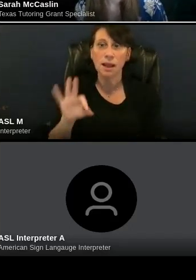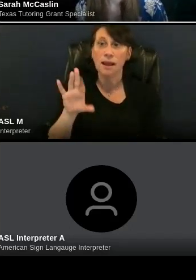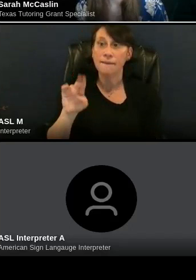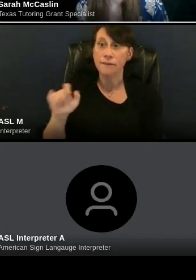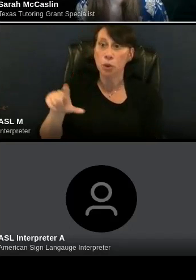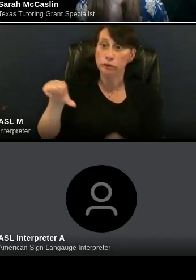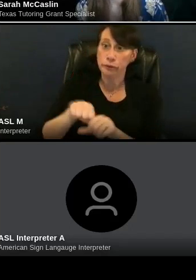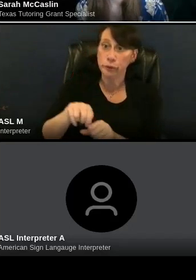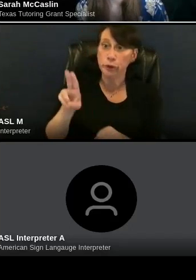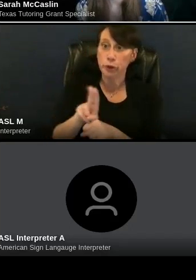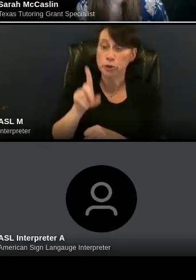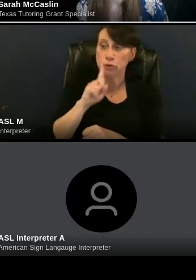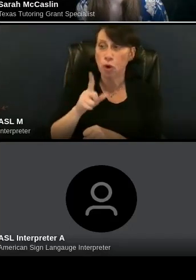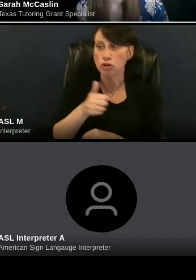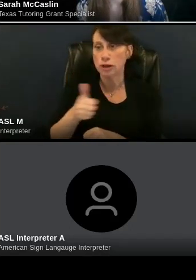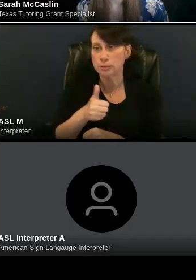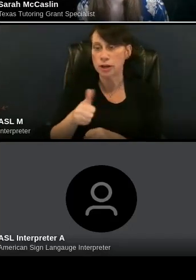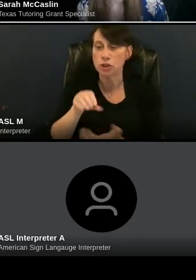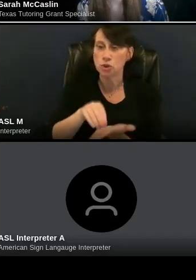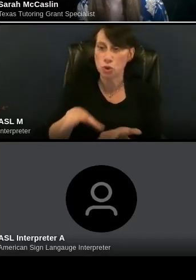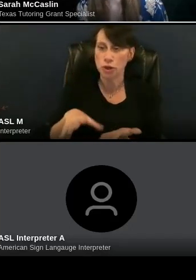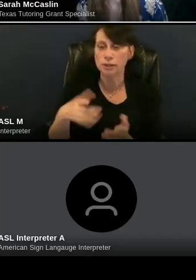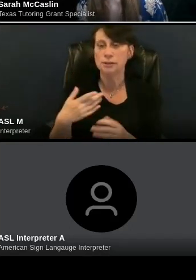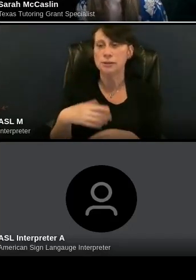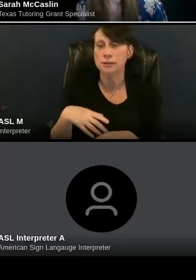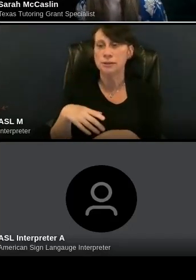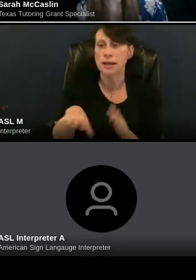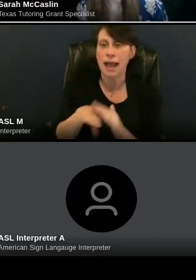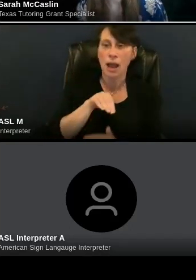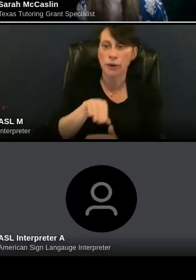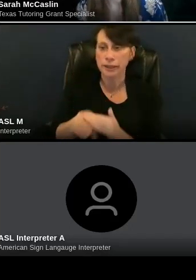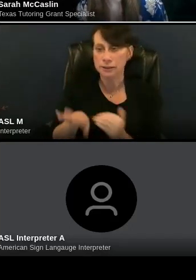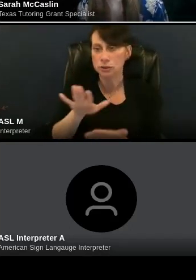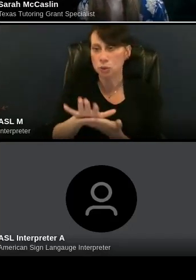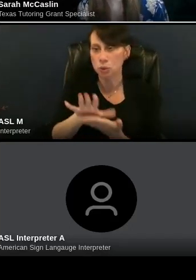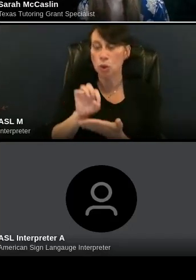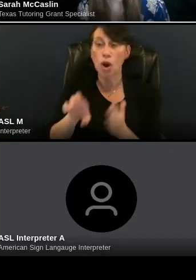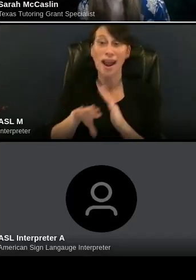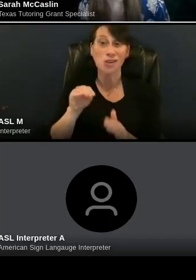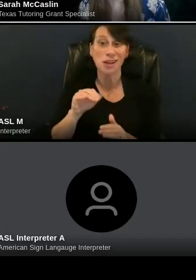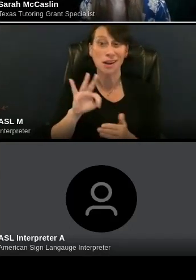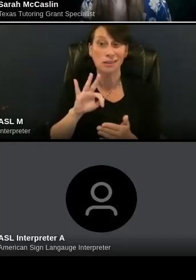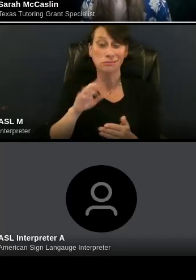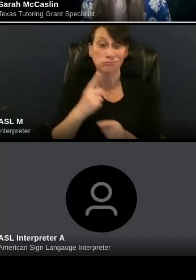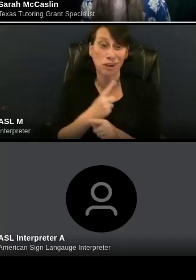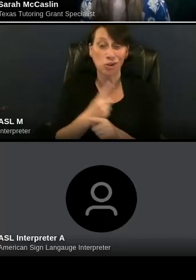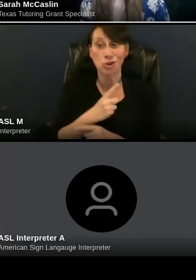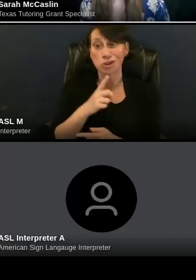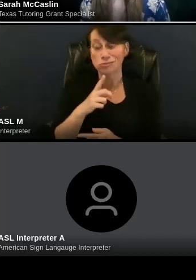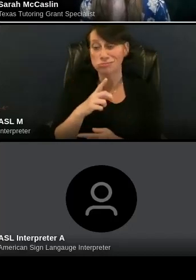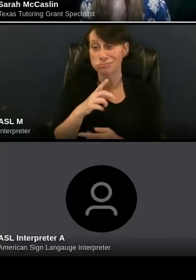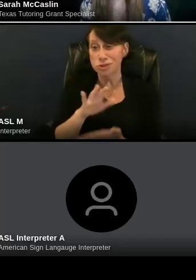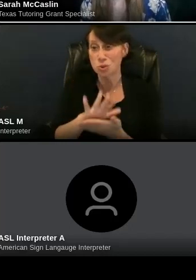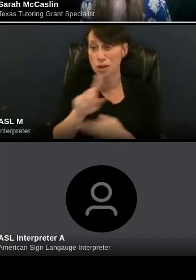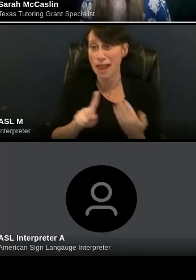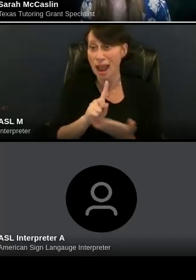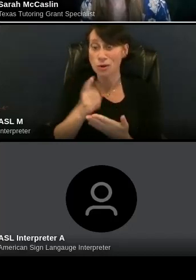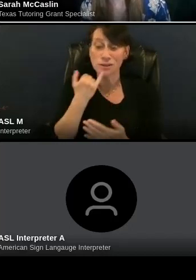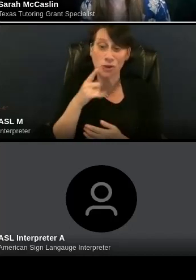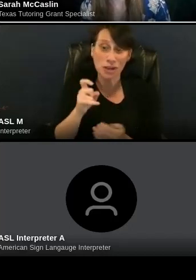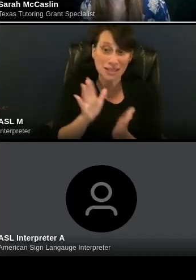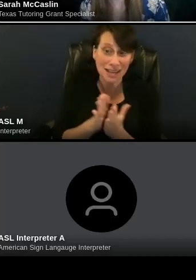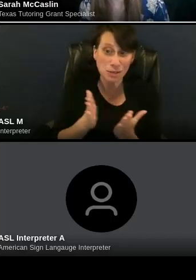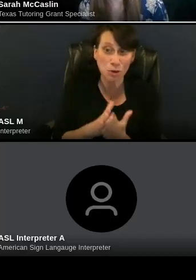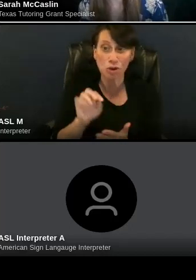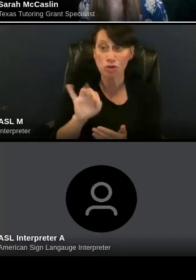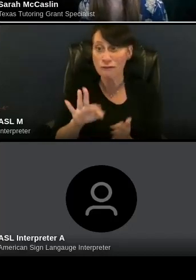for transporting students to and from the outside school or outside normal school hours. If you need textbooks,